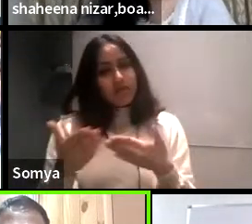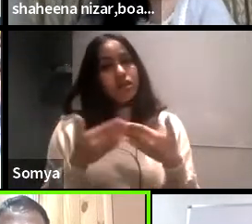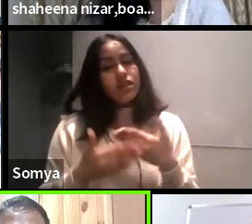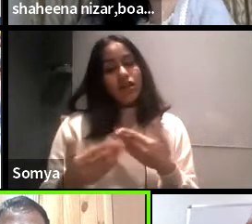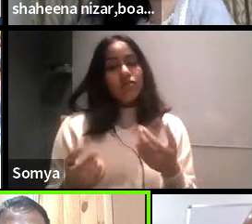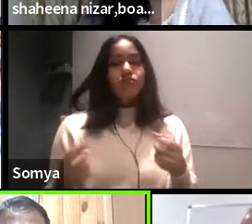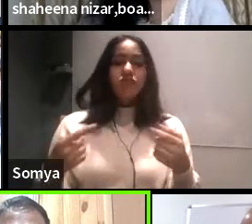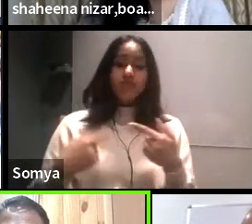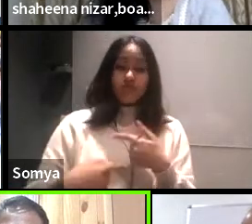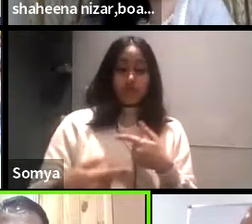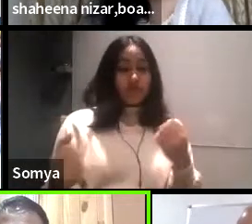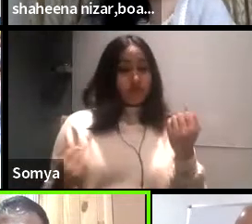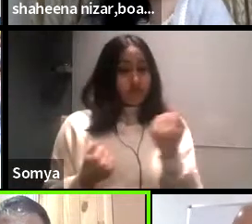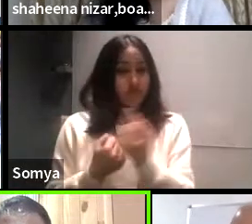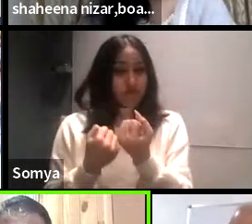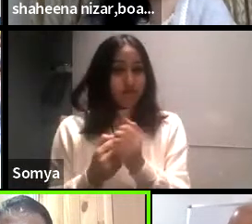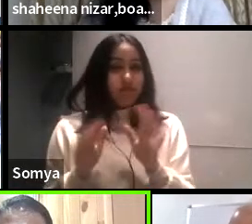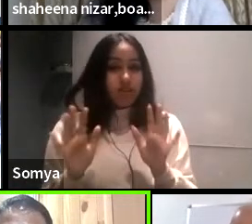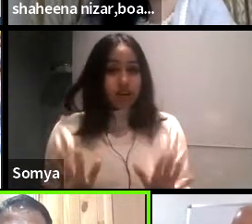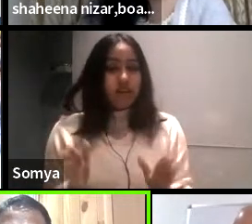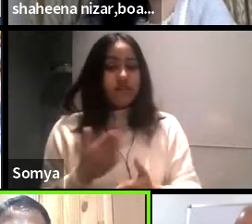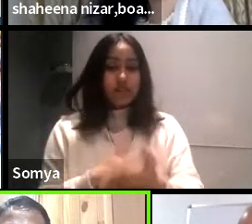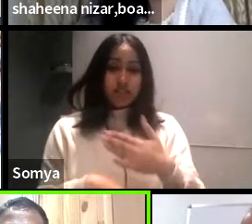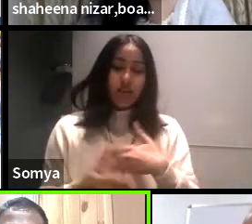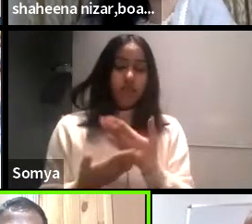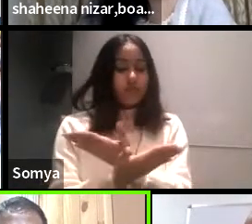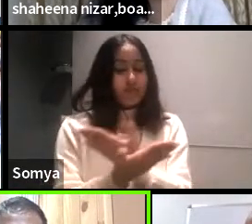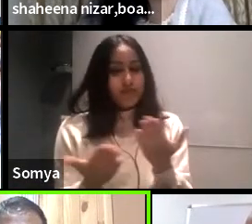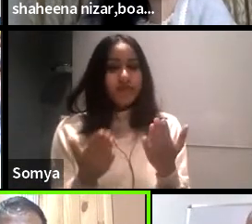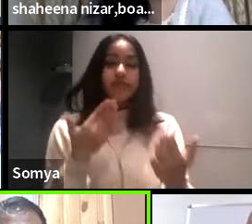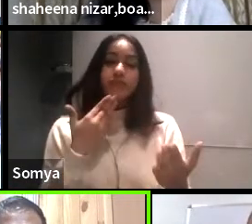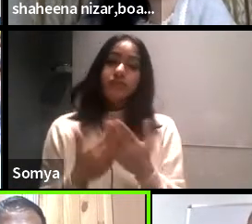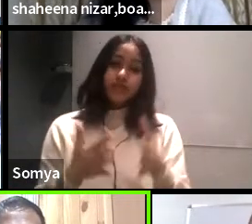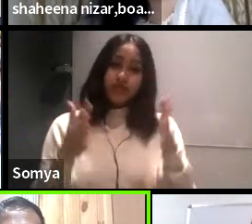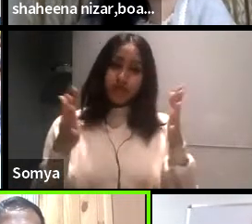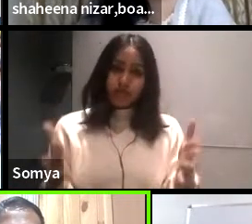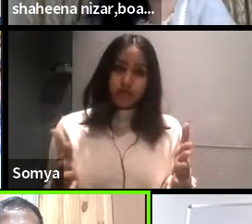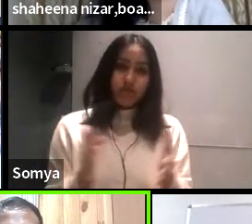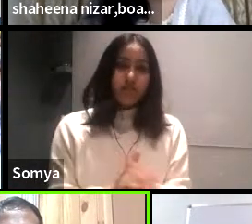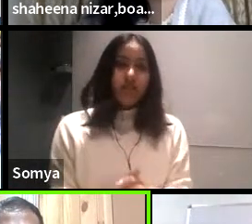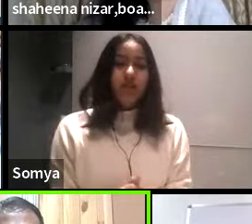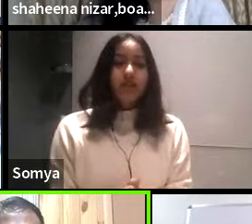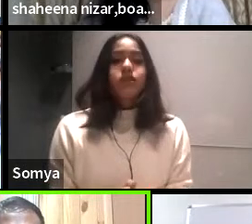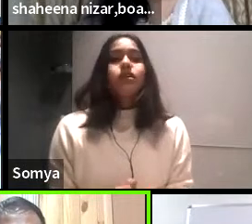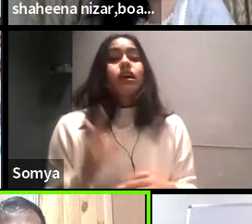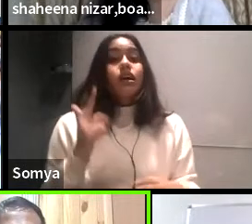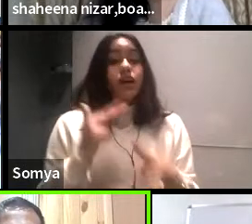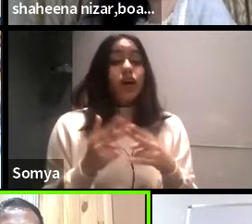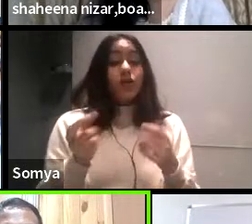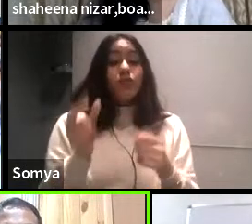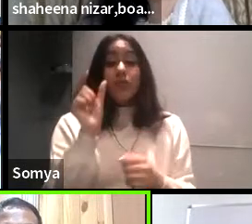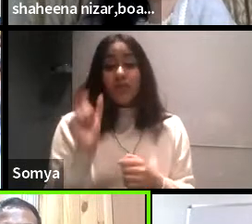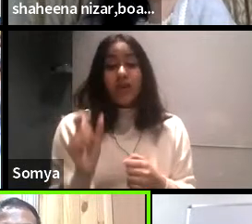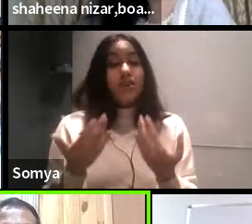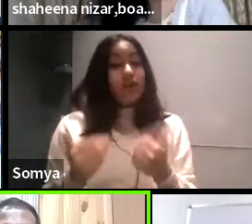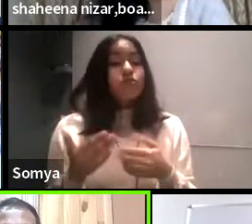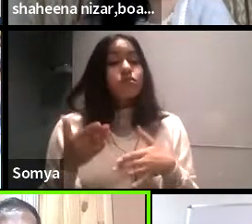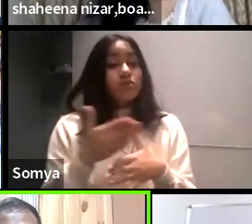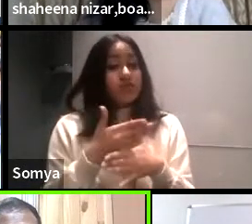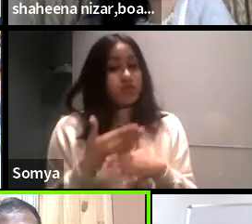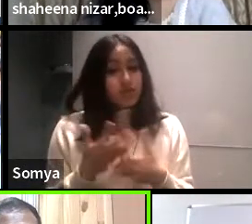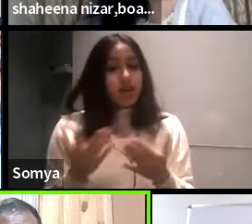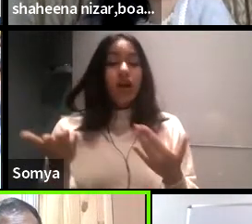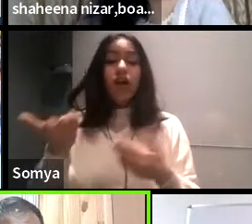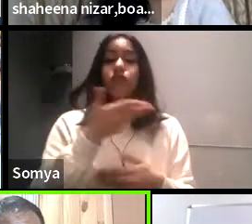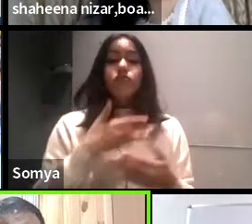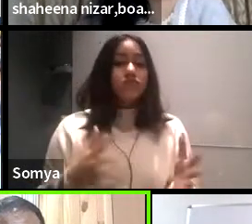support Sarthak. You continue to support all the endeavors. So thank you so much for your wonderful words. And you